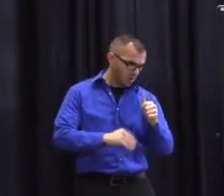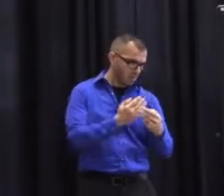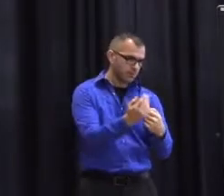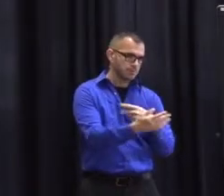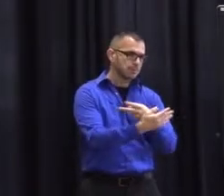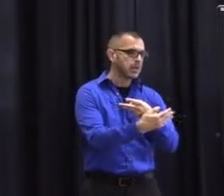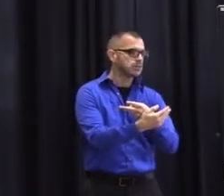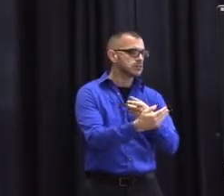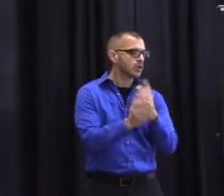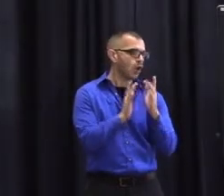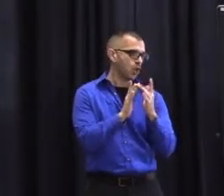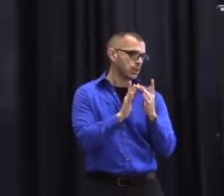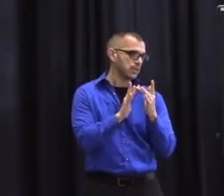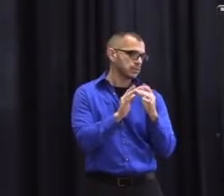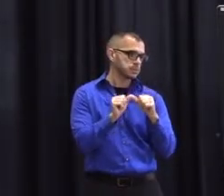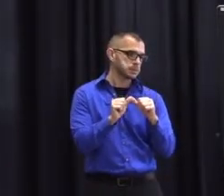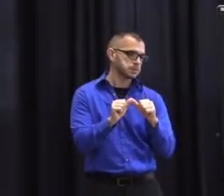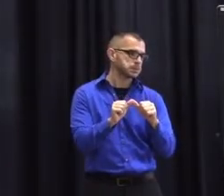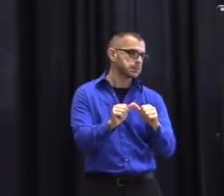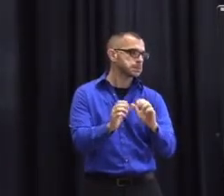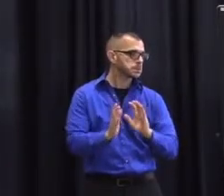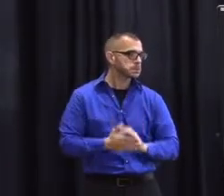master's online.